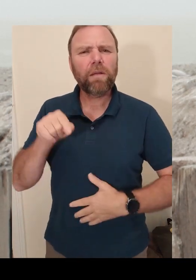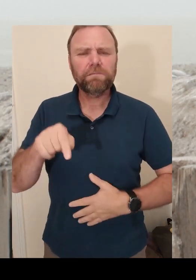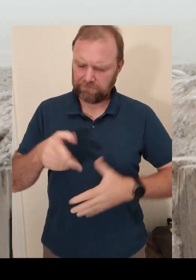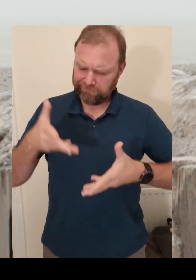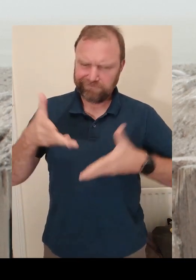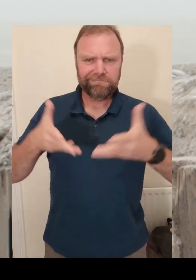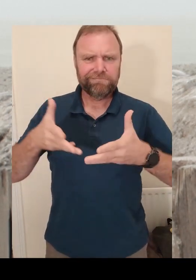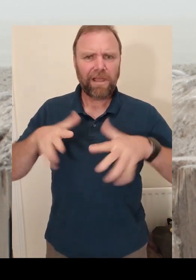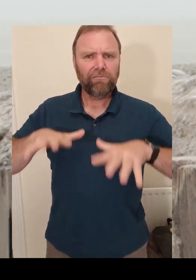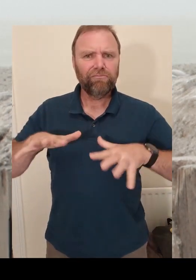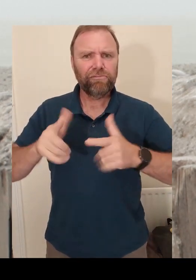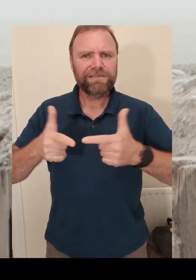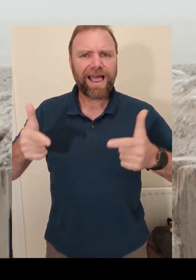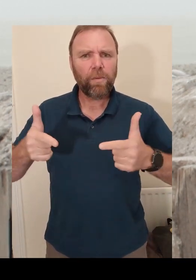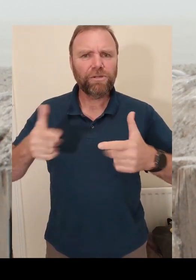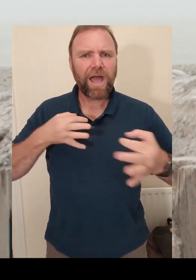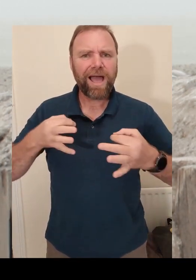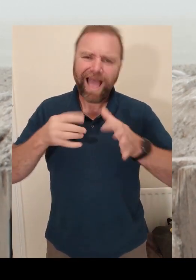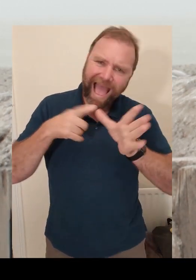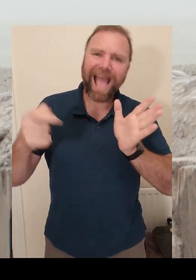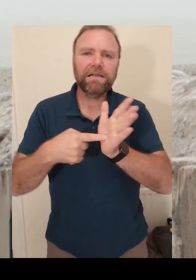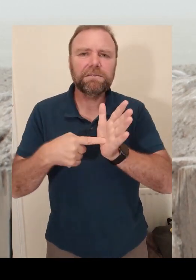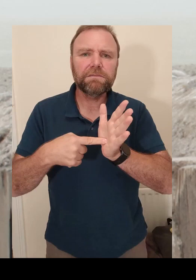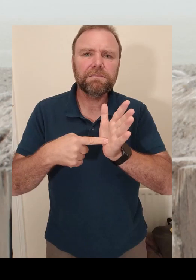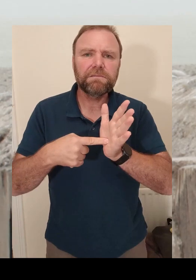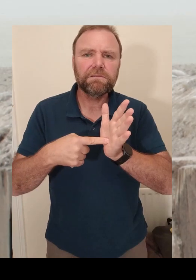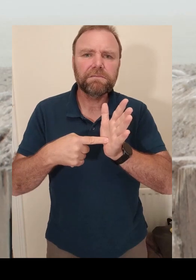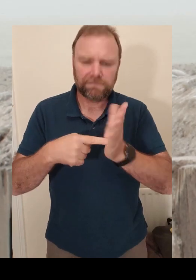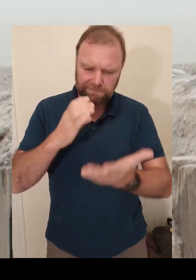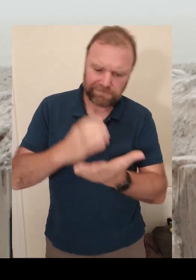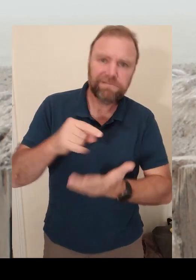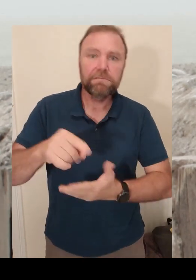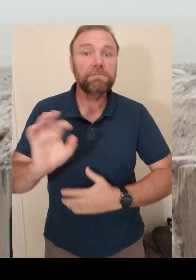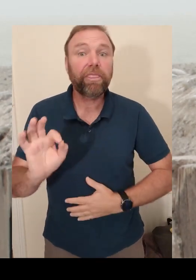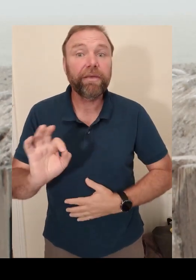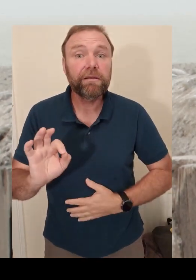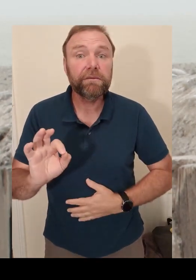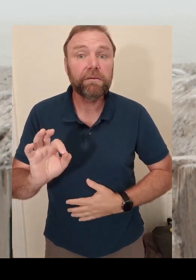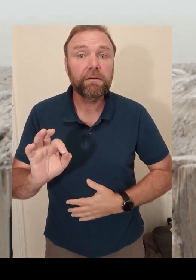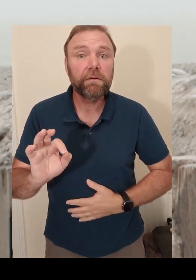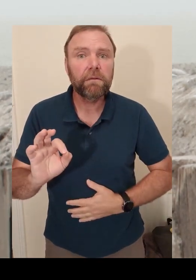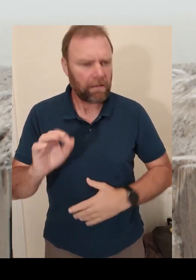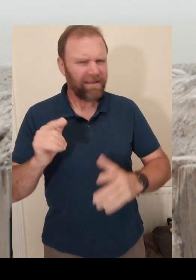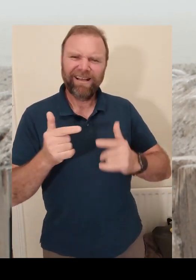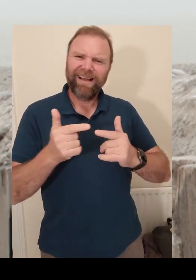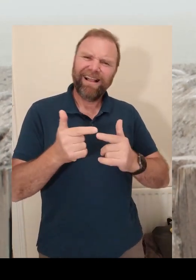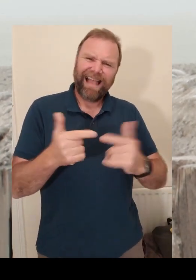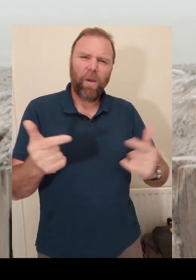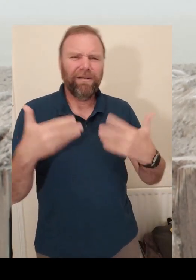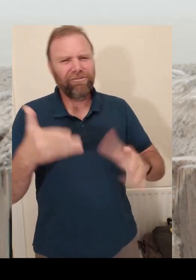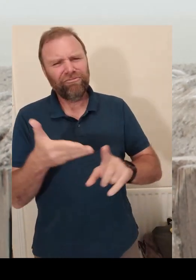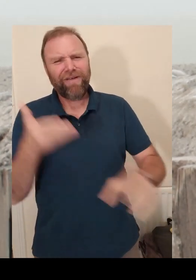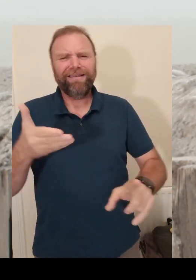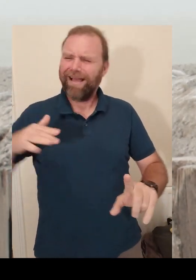is the fact that there is no British Sign Language Act. It's recognised as a language, has been now